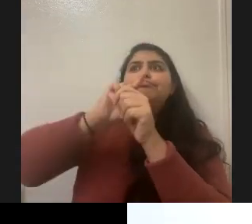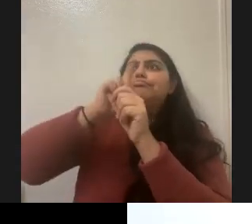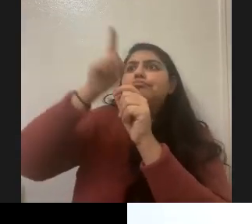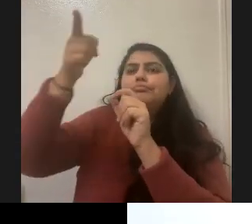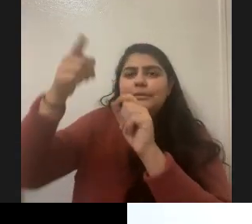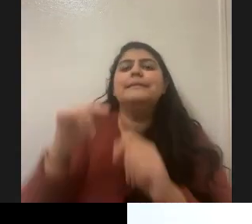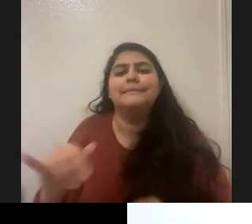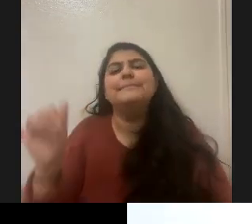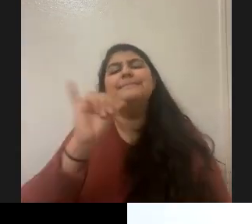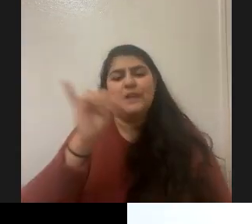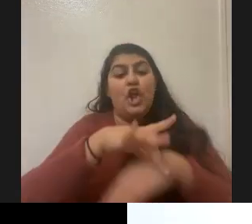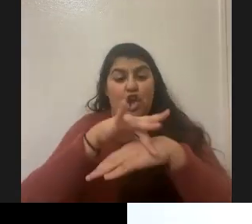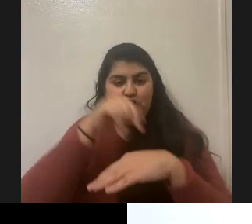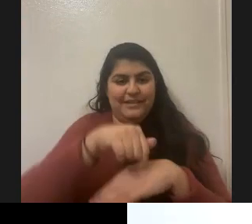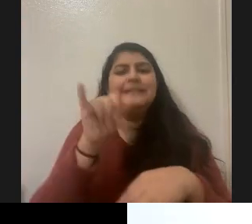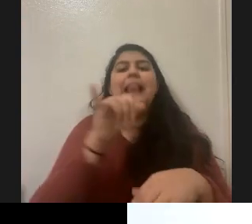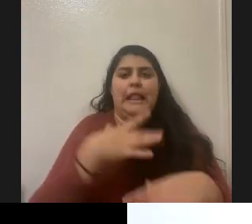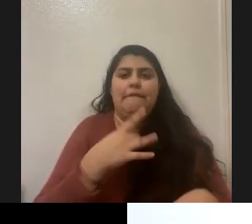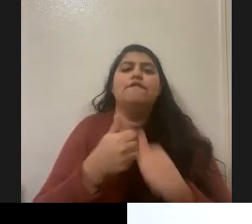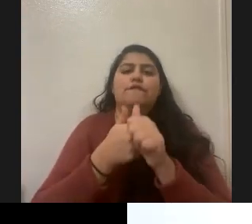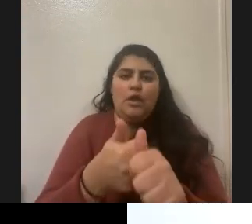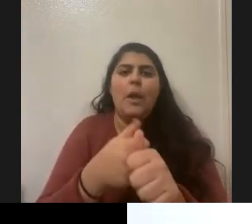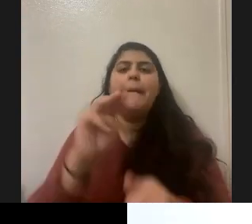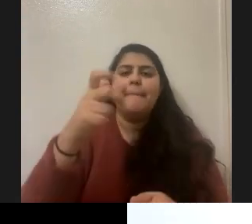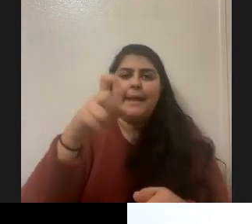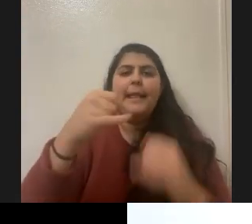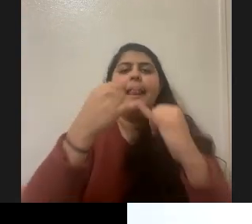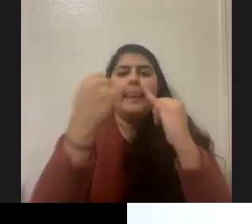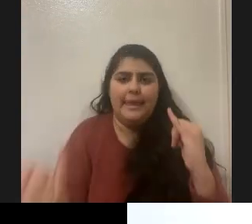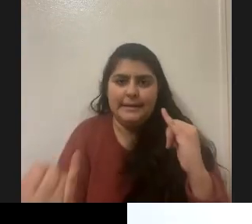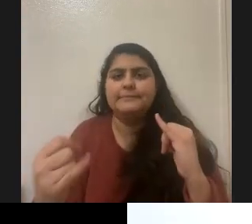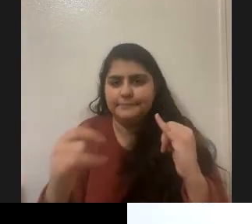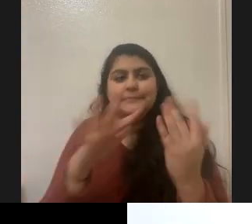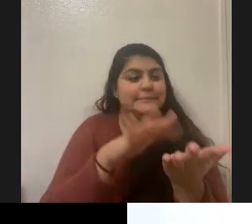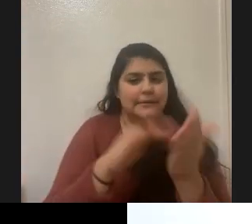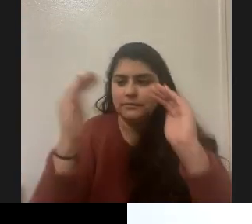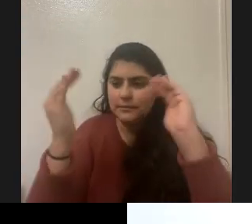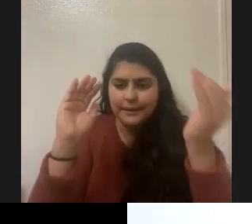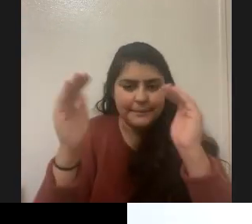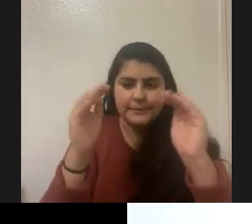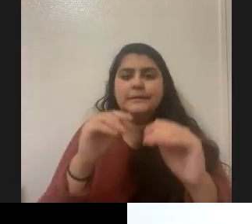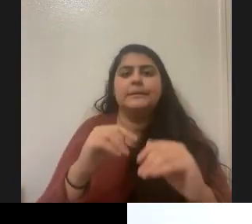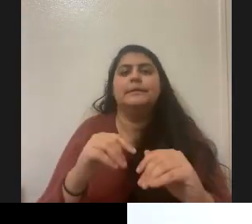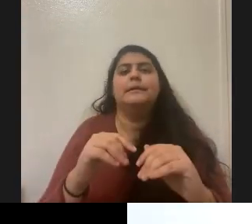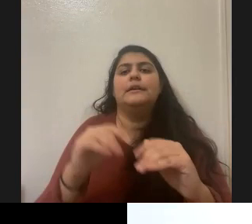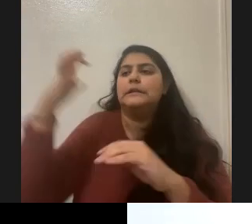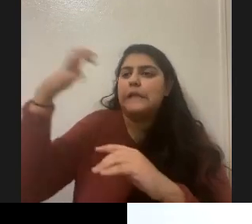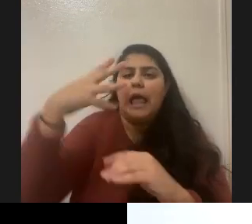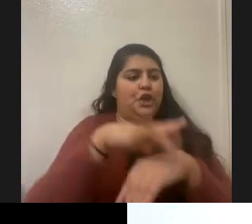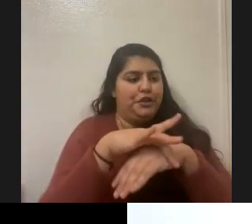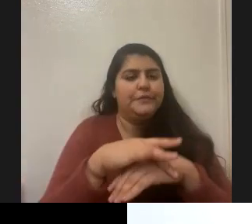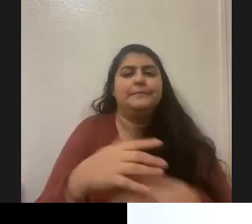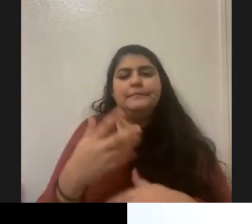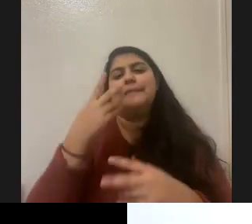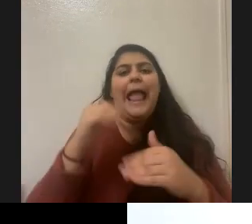Earth also like to follow those magnetic lines, and we kind of study the two and see the differences and how they can really work. Cool.